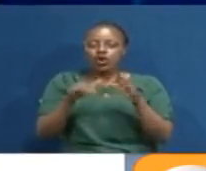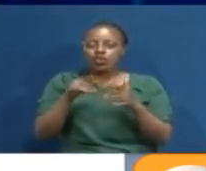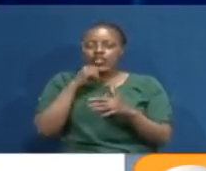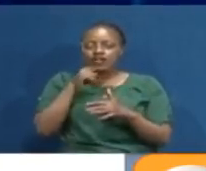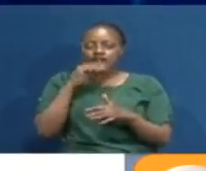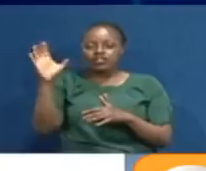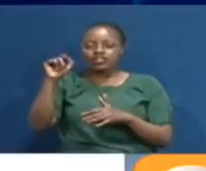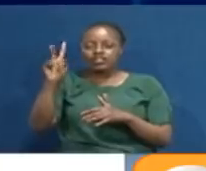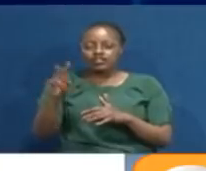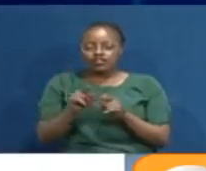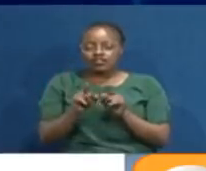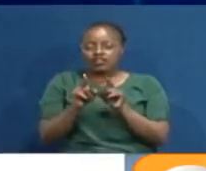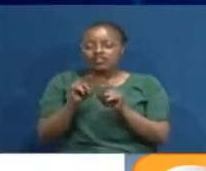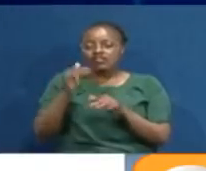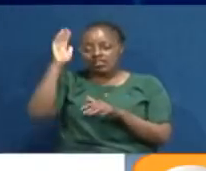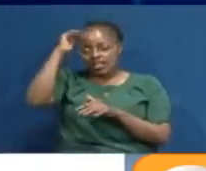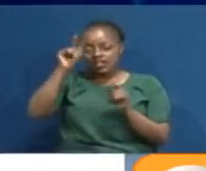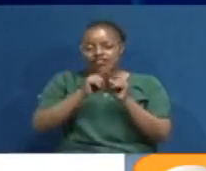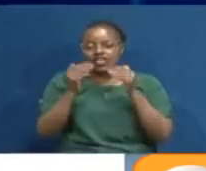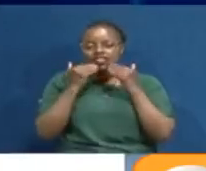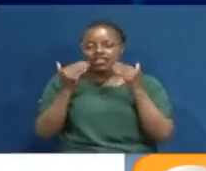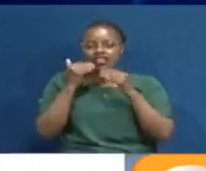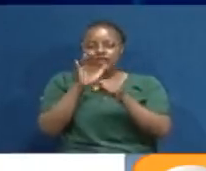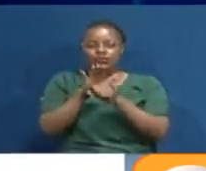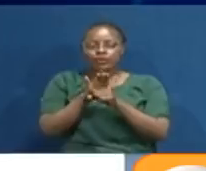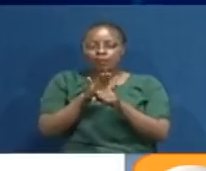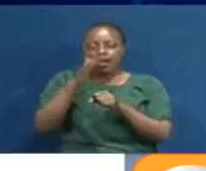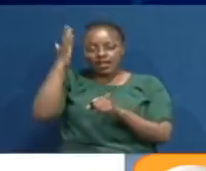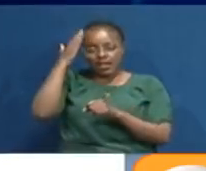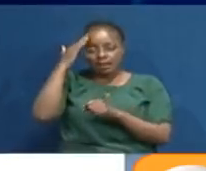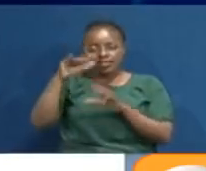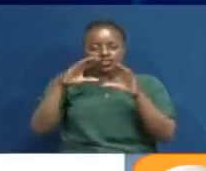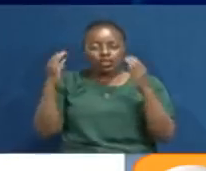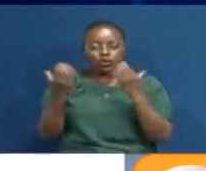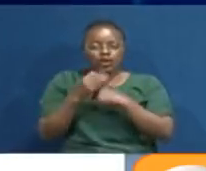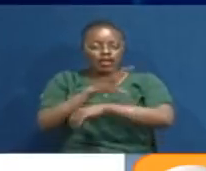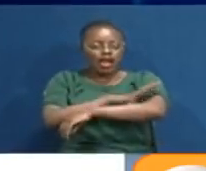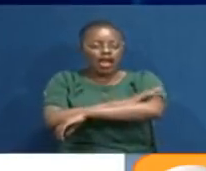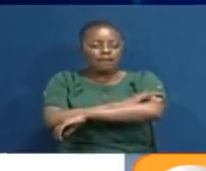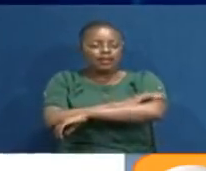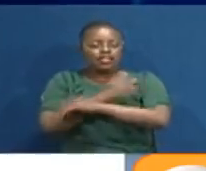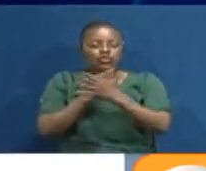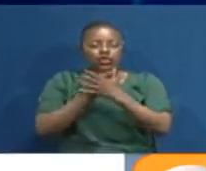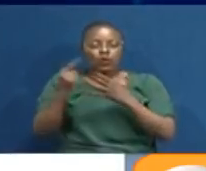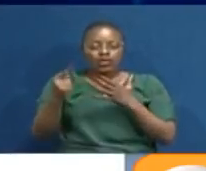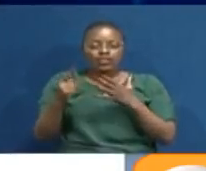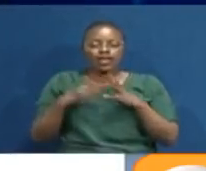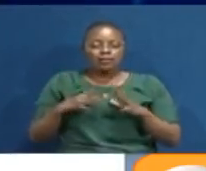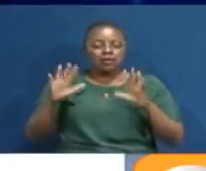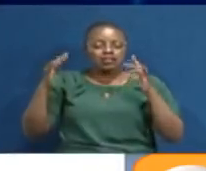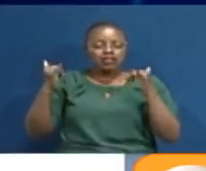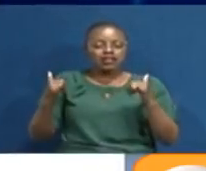comments to him at Citizen TV Kenya at Lillian_Muli. We thank you so much. Remember, it is World Hypertension Week. The world observed